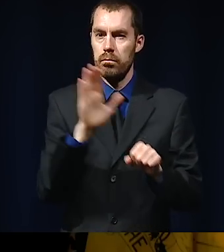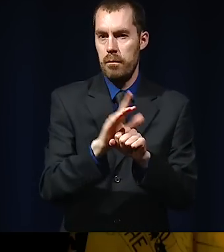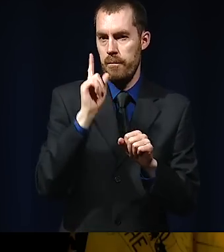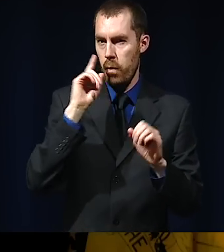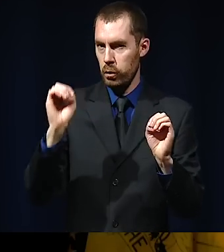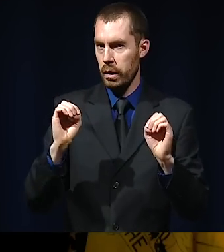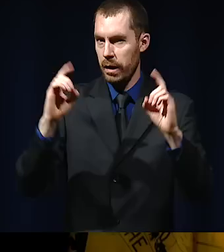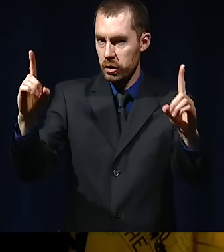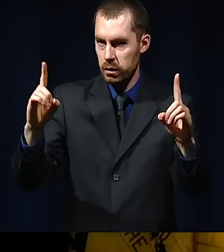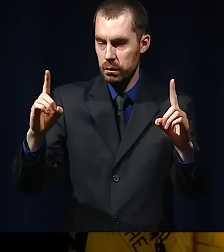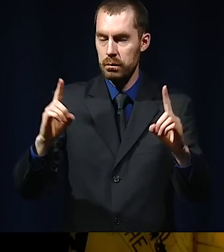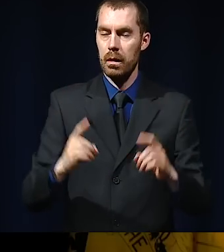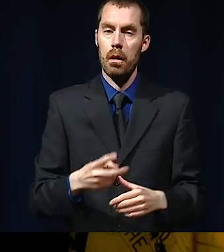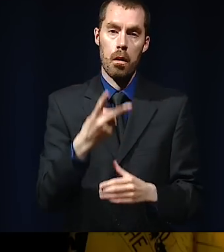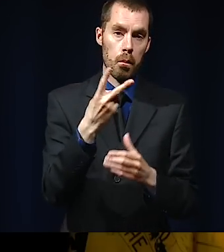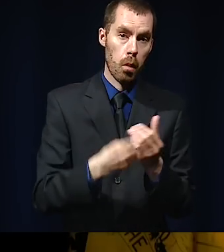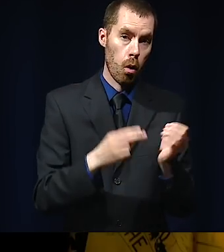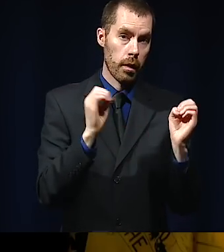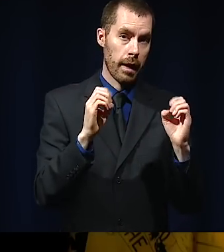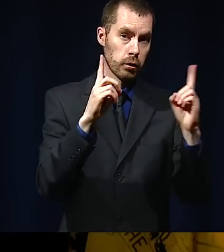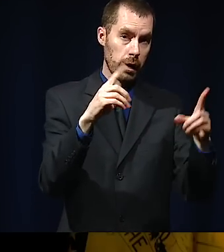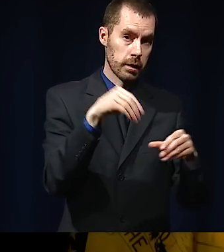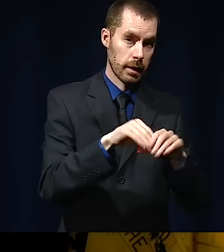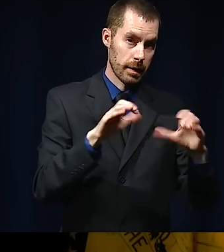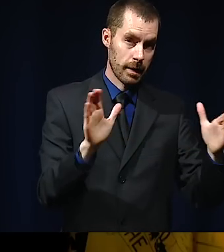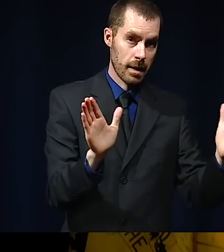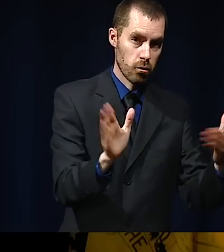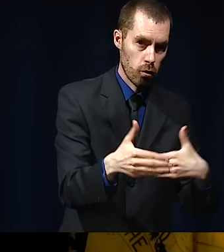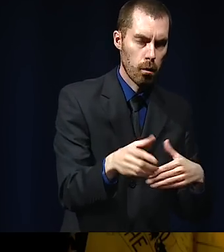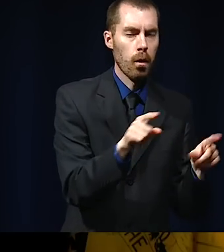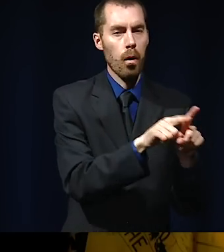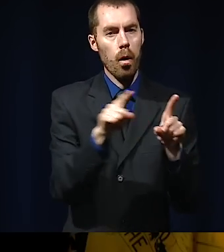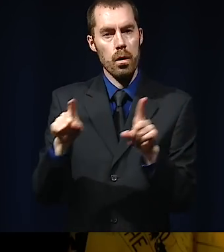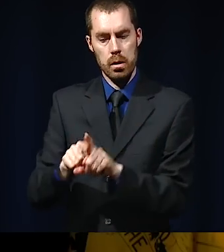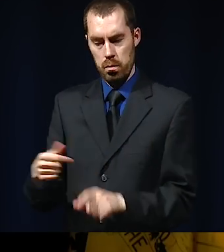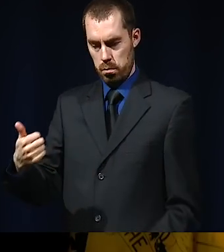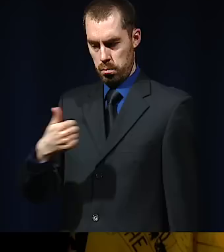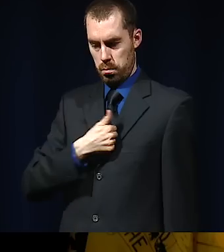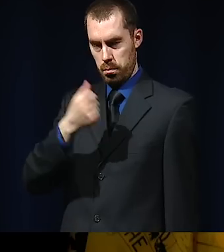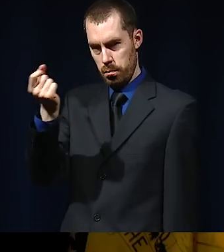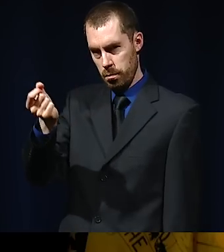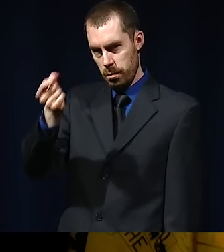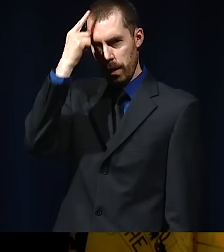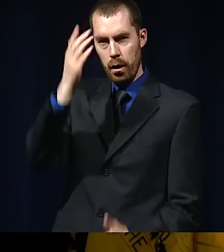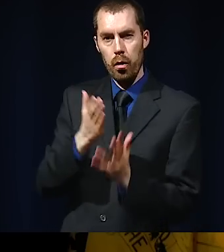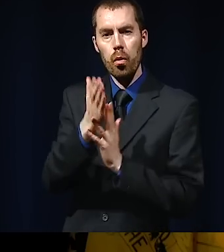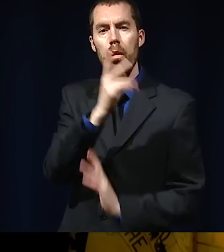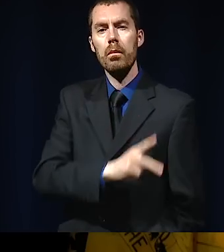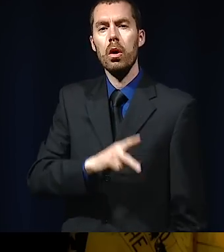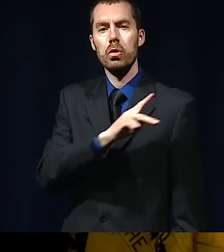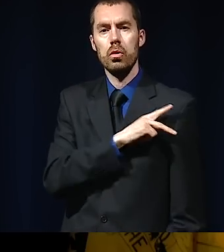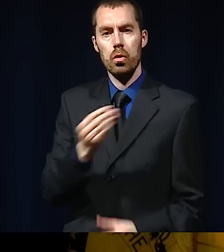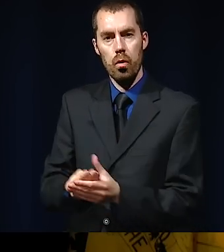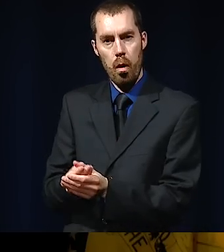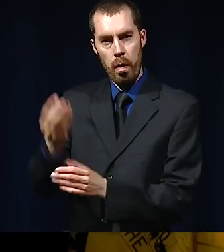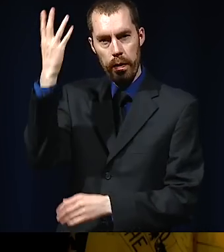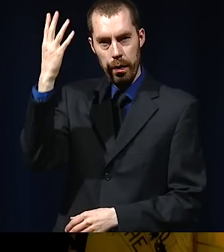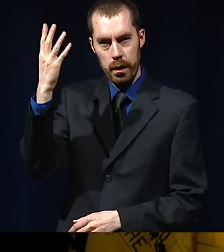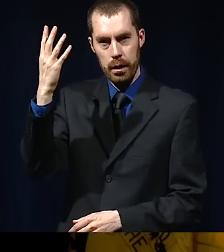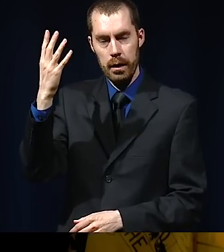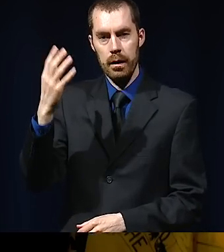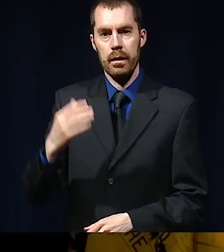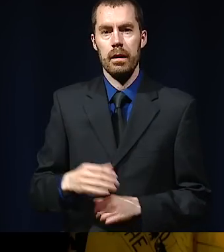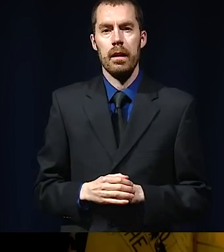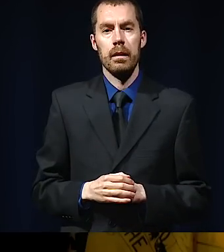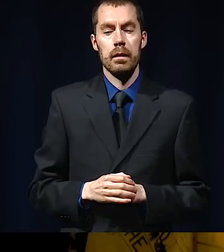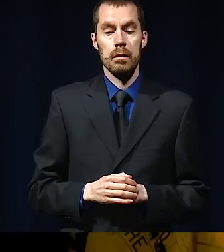education. Both the education you gained in the classroom and the self-realization you gained through personal growth, if I were to put